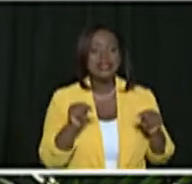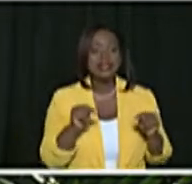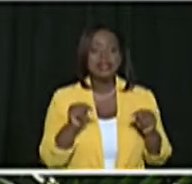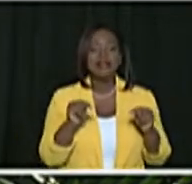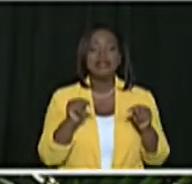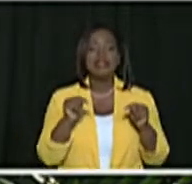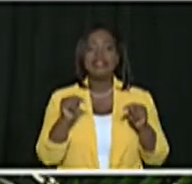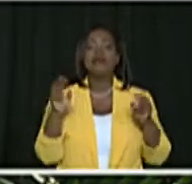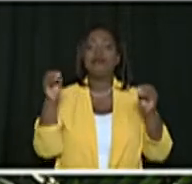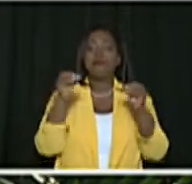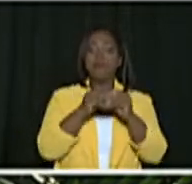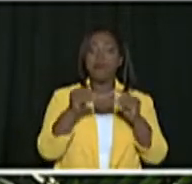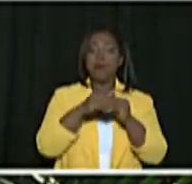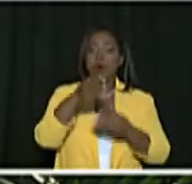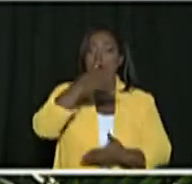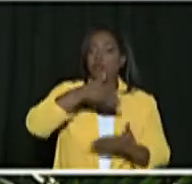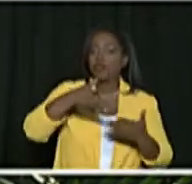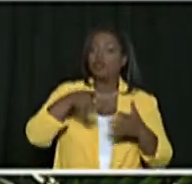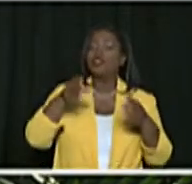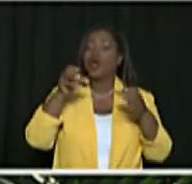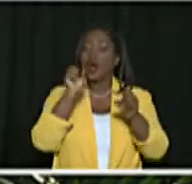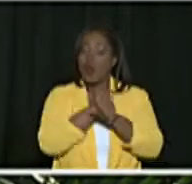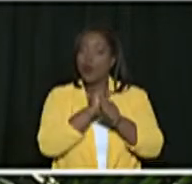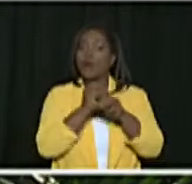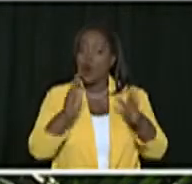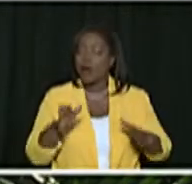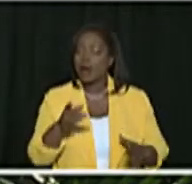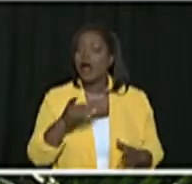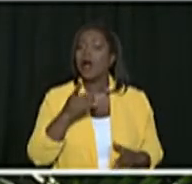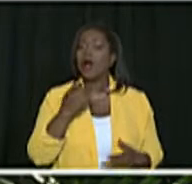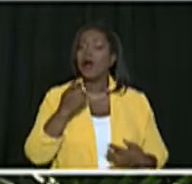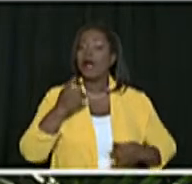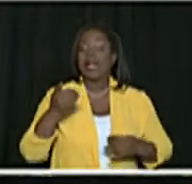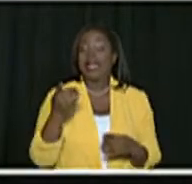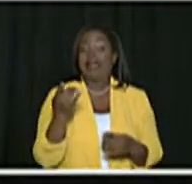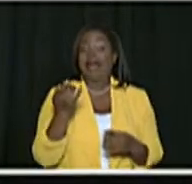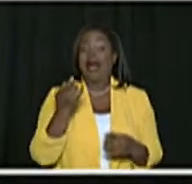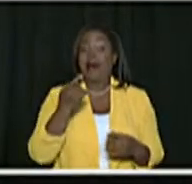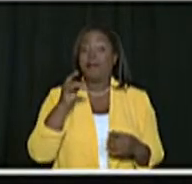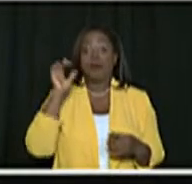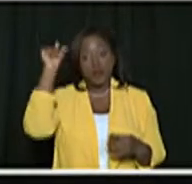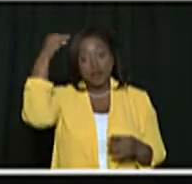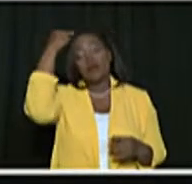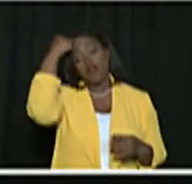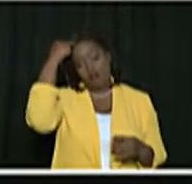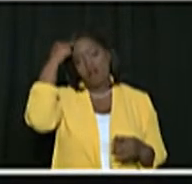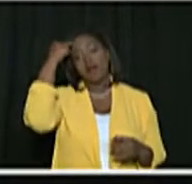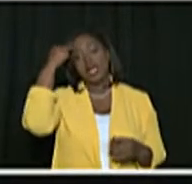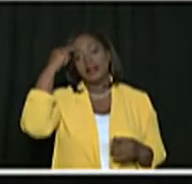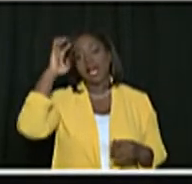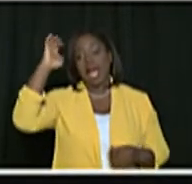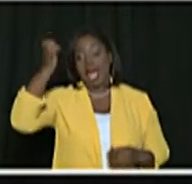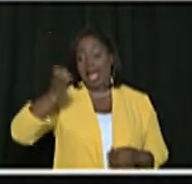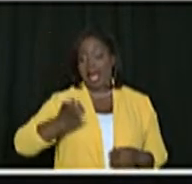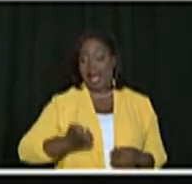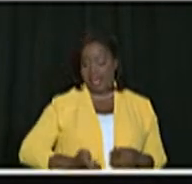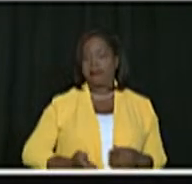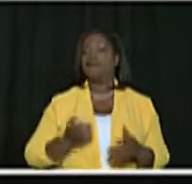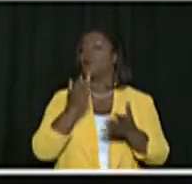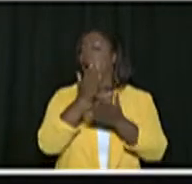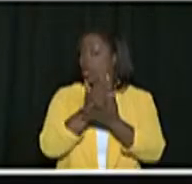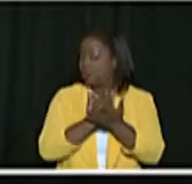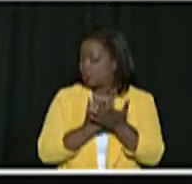years. What that has done is that we've seen a 100% clearing up of the backlog in investigating